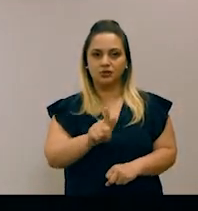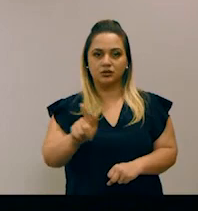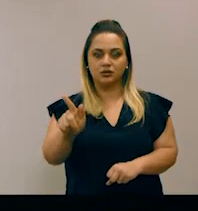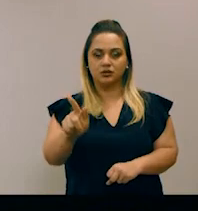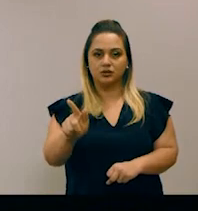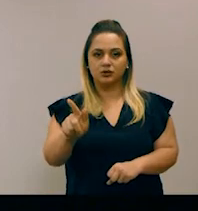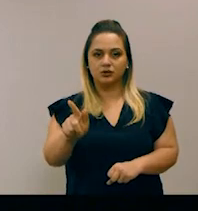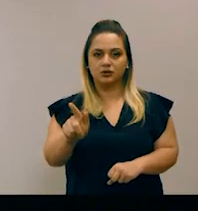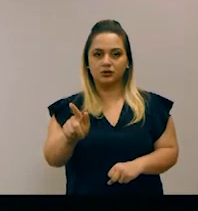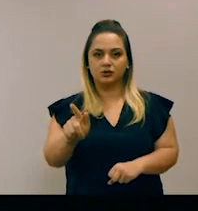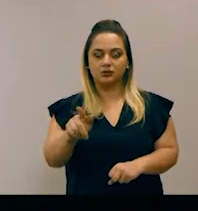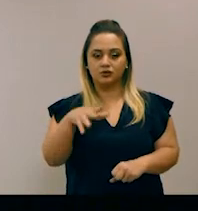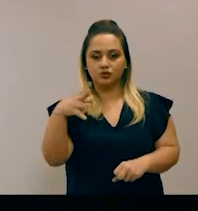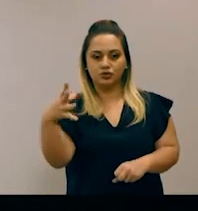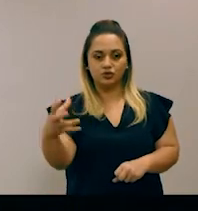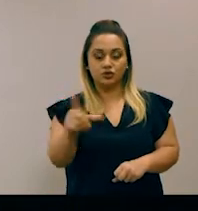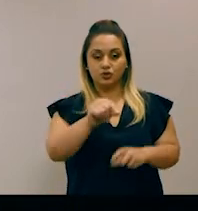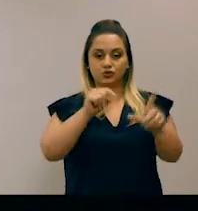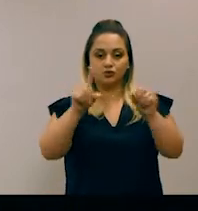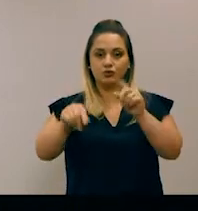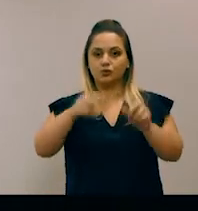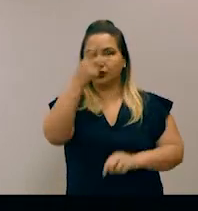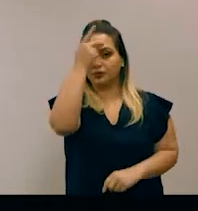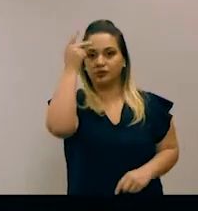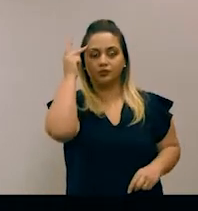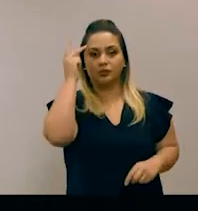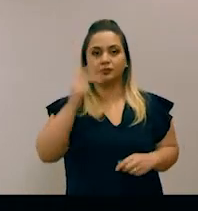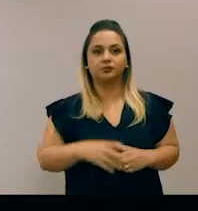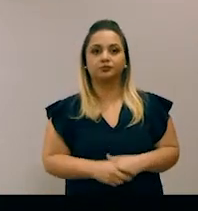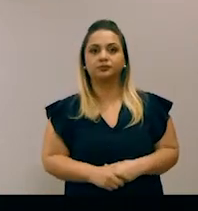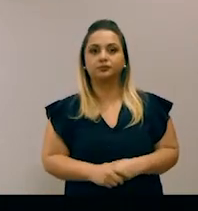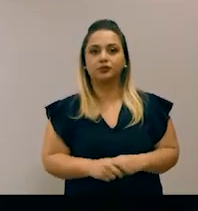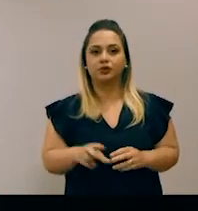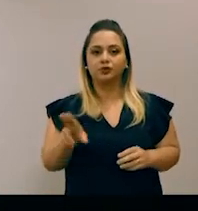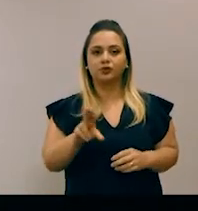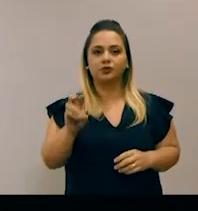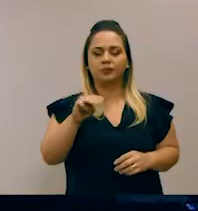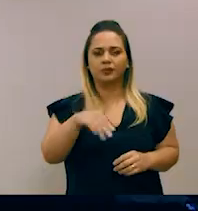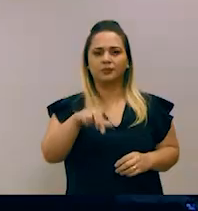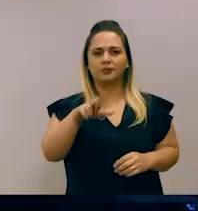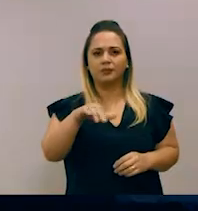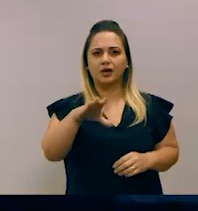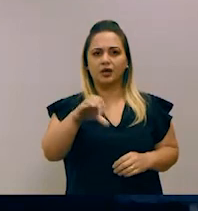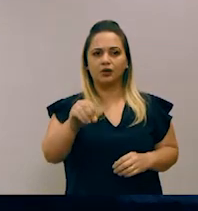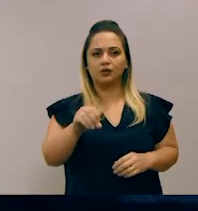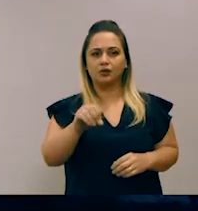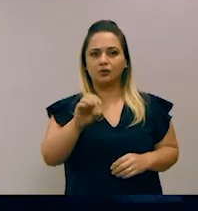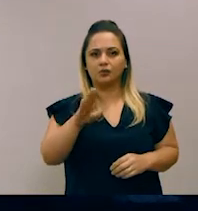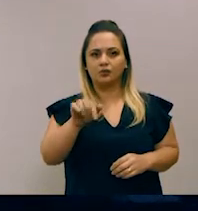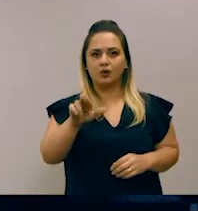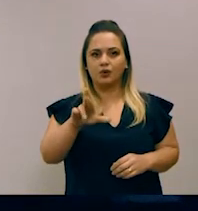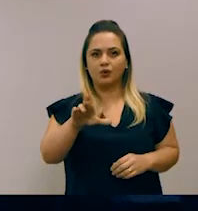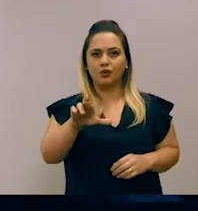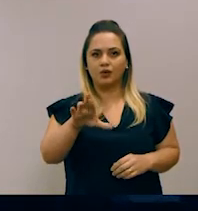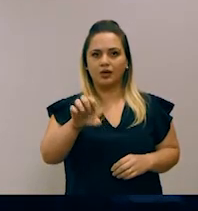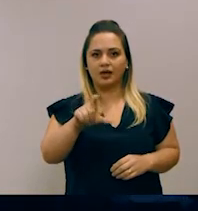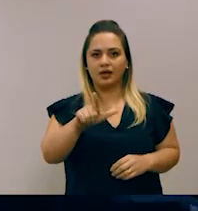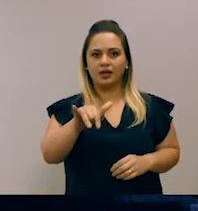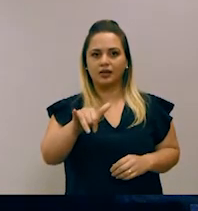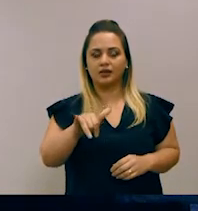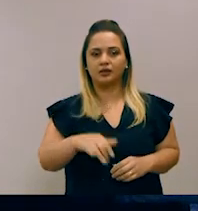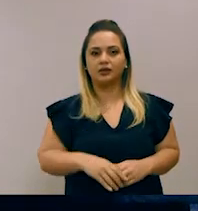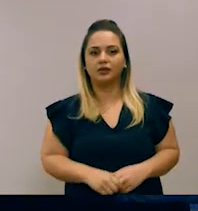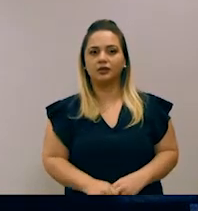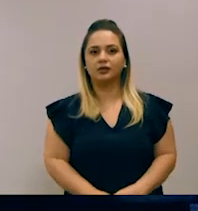special accounts. So we'll call Marcos Borella from the Federal Court of Accounts. His talk is about